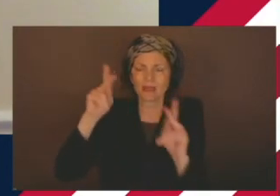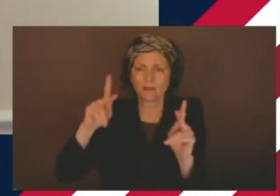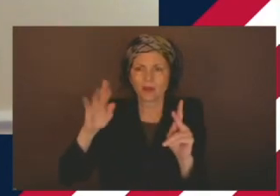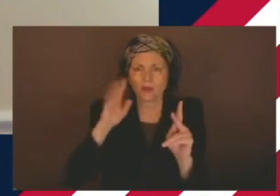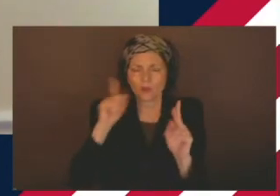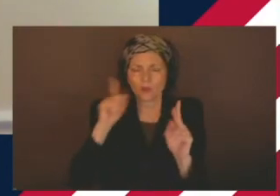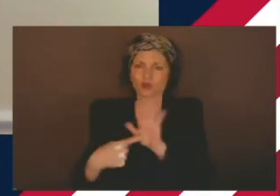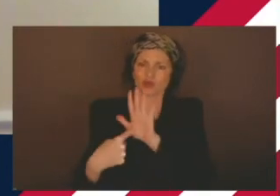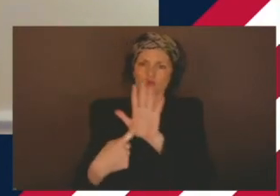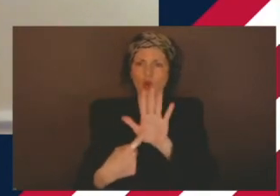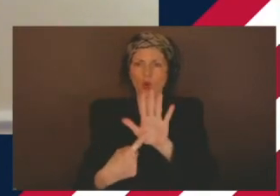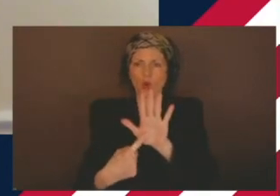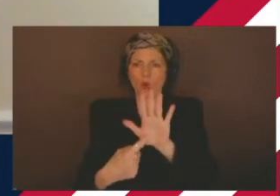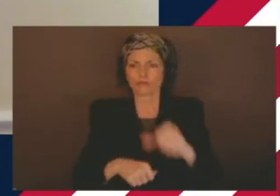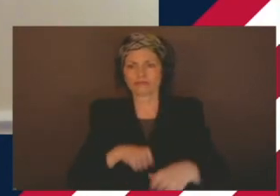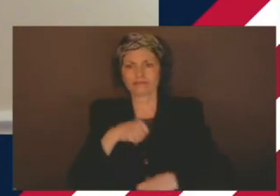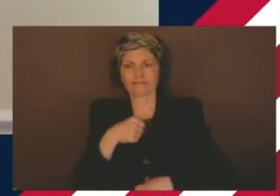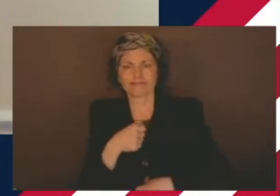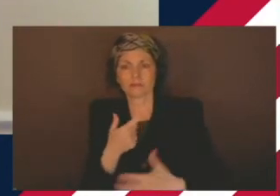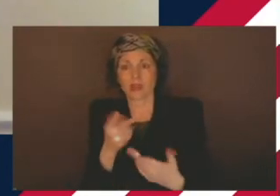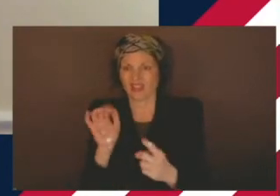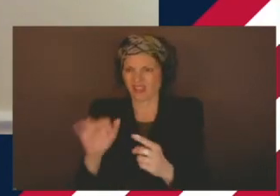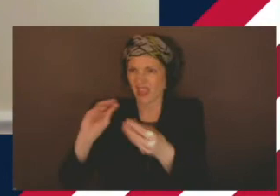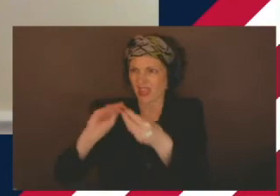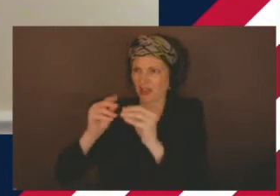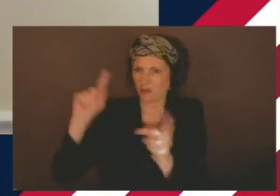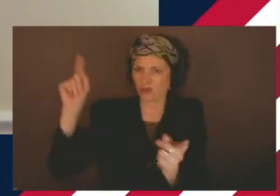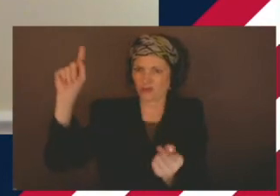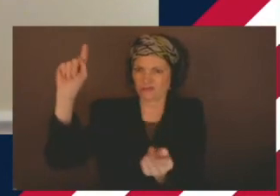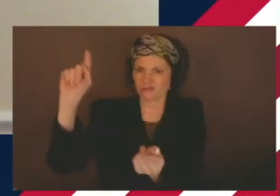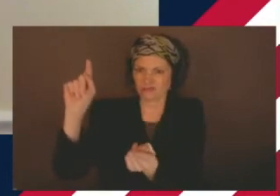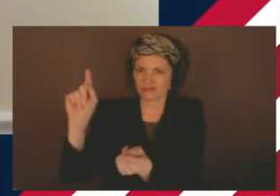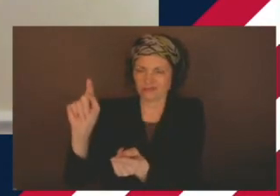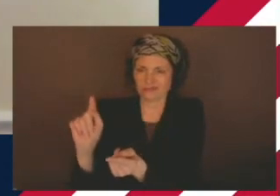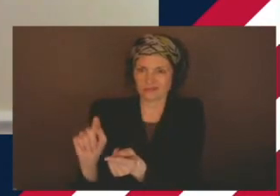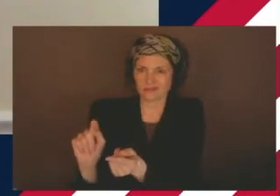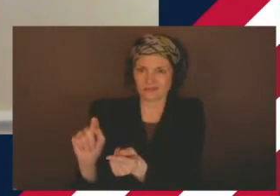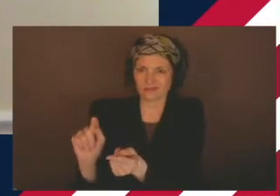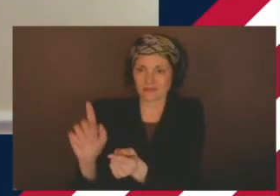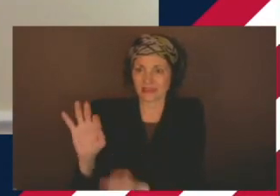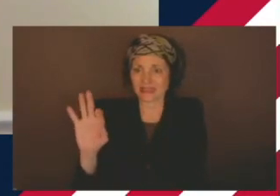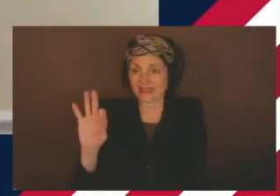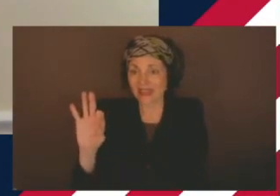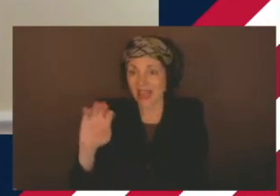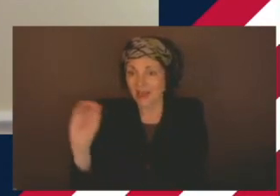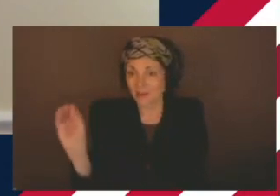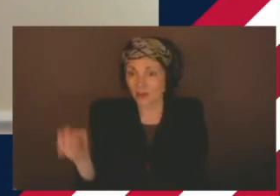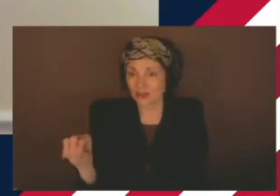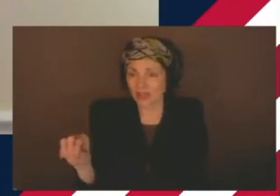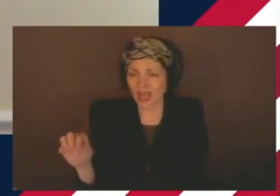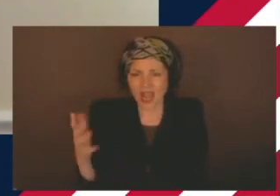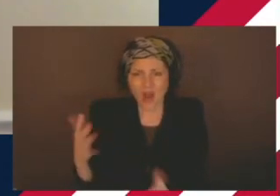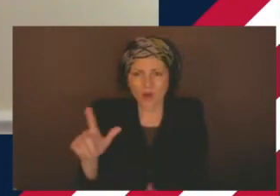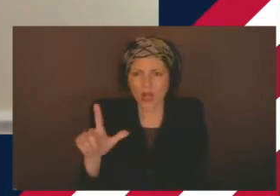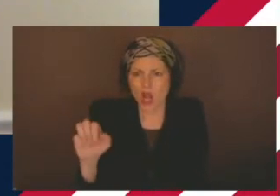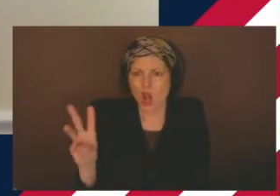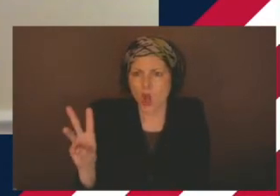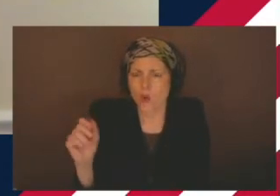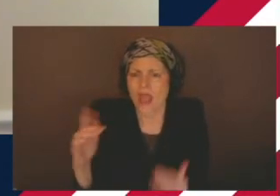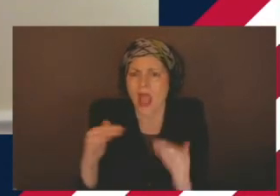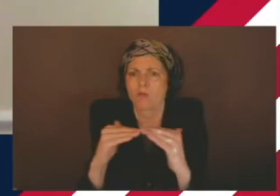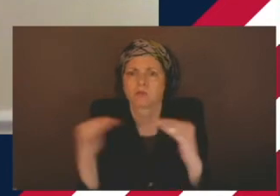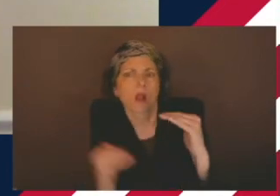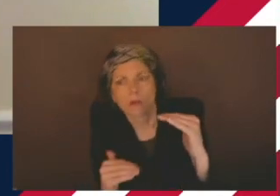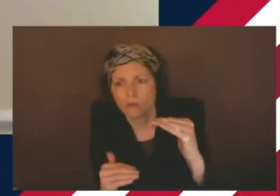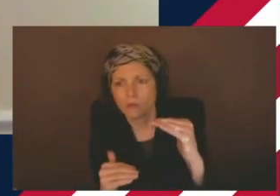are drawn. That number has dropped from 9%, which was already too low, to below 3% in